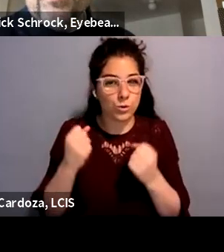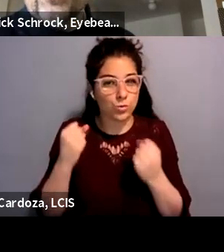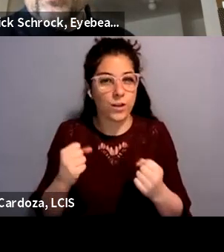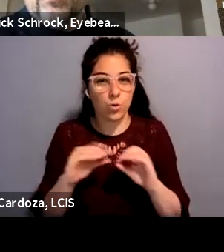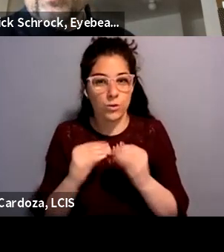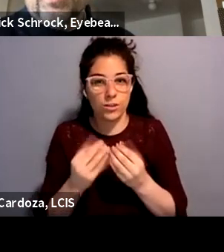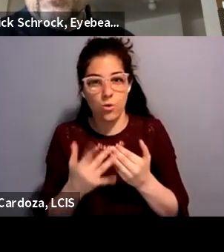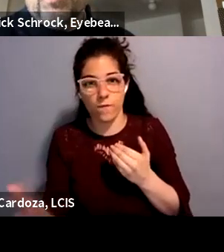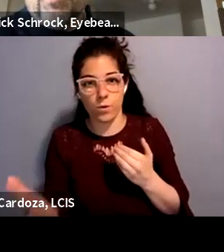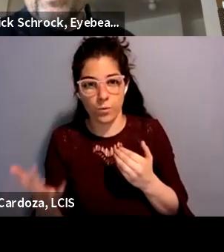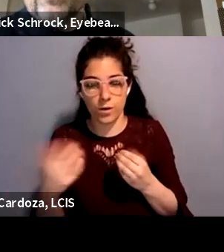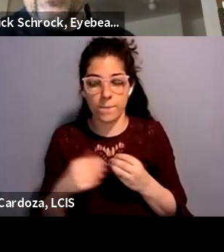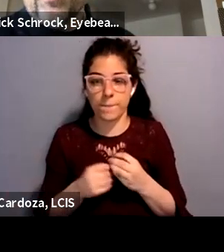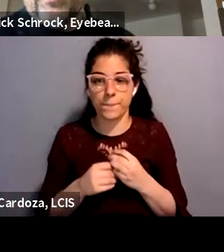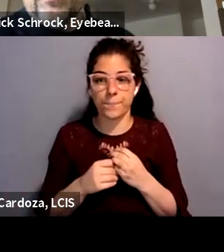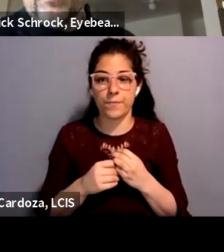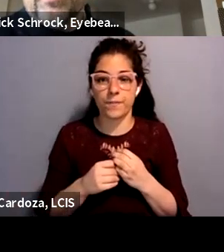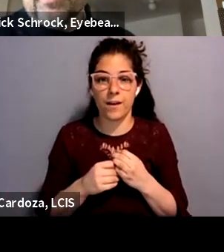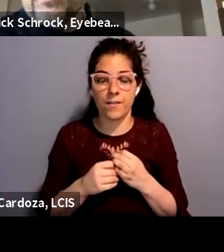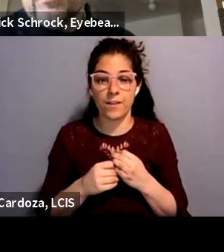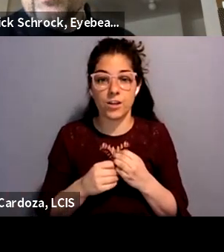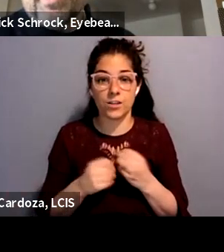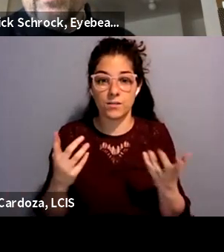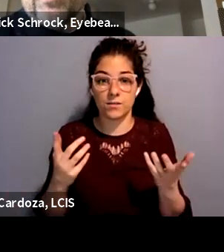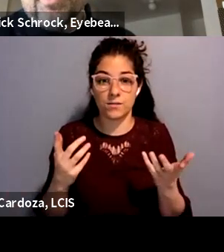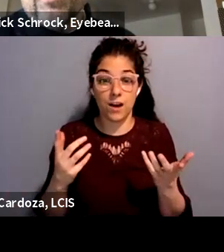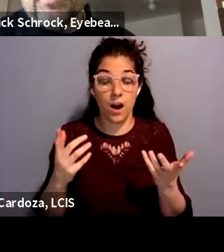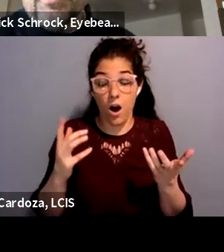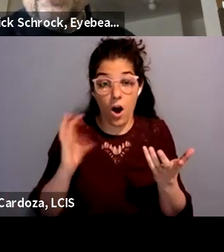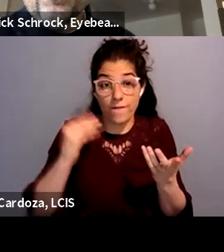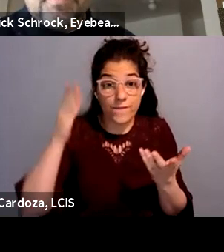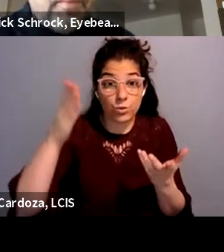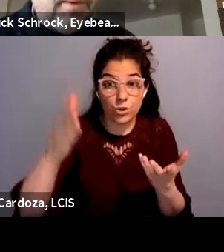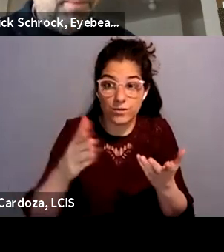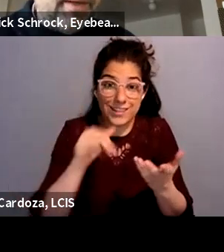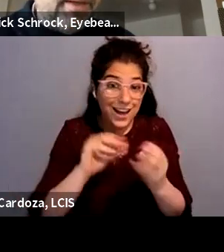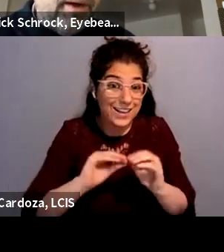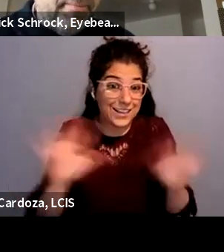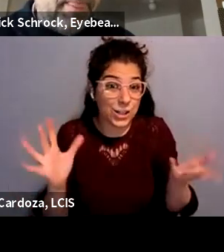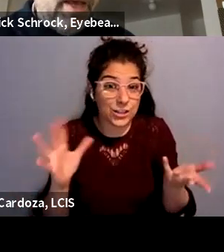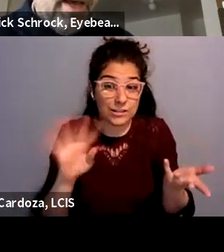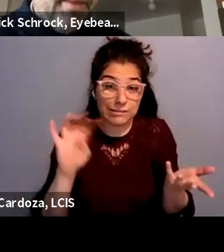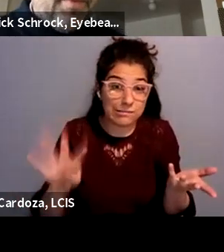forward? And there's a horizon out there that is a little unclear to me in that regard.